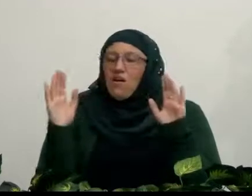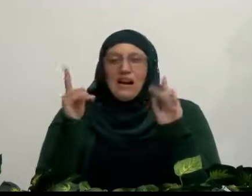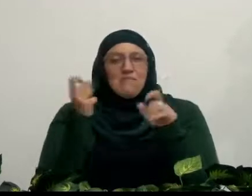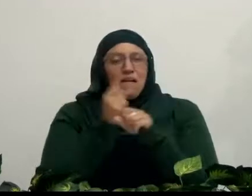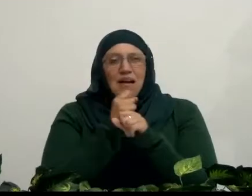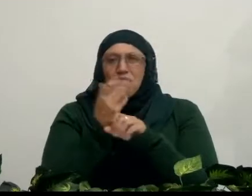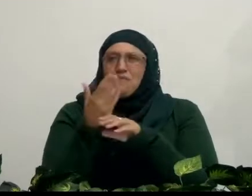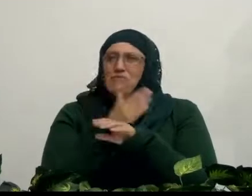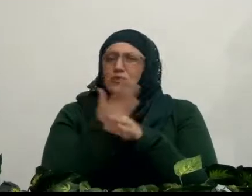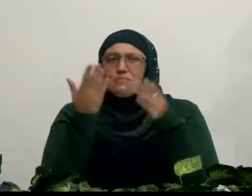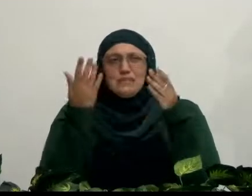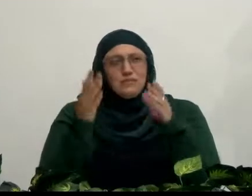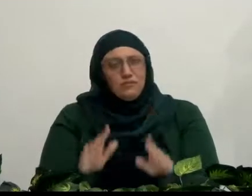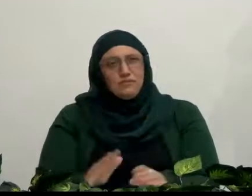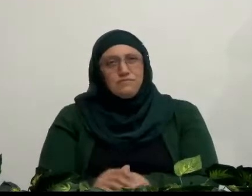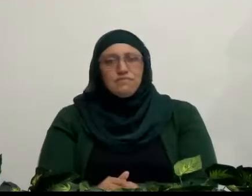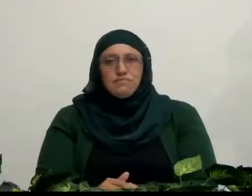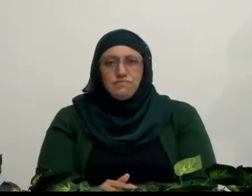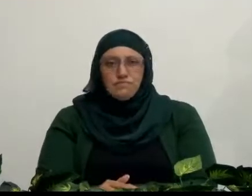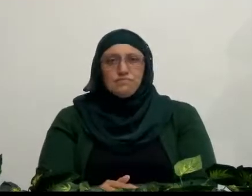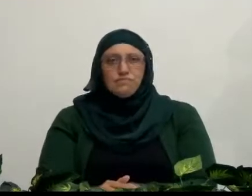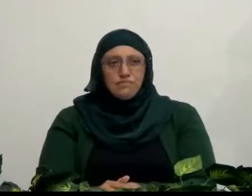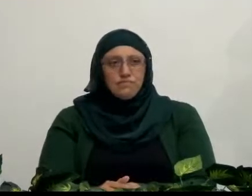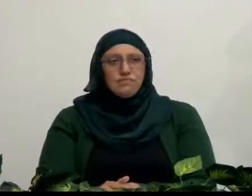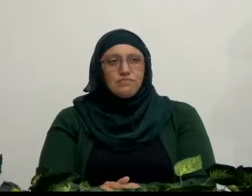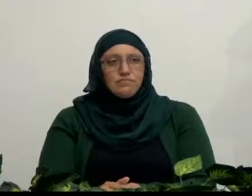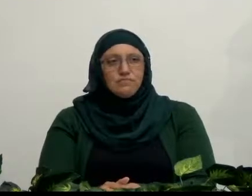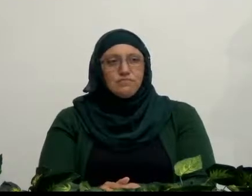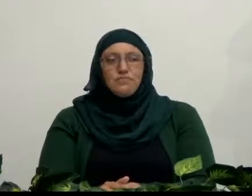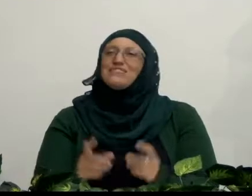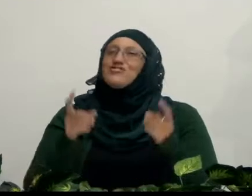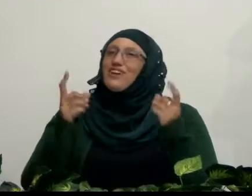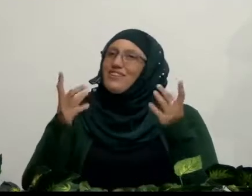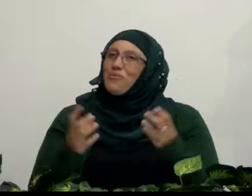his passing. And inshallah, with that,